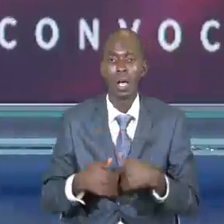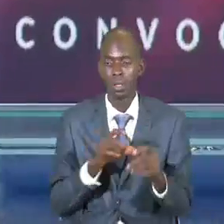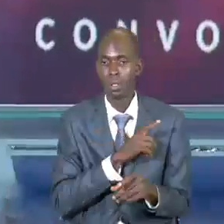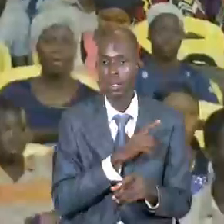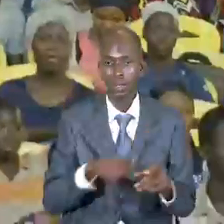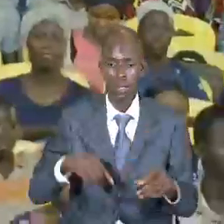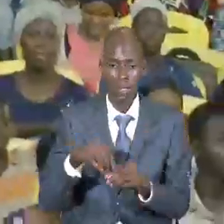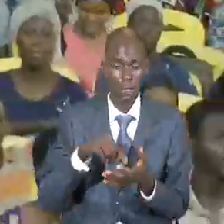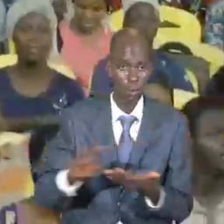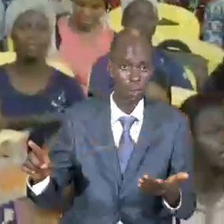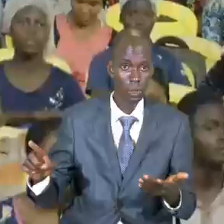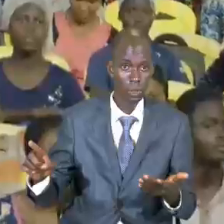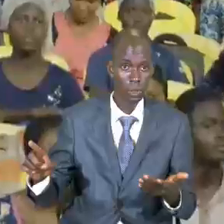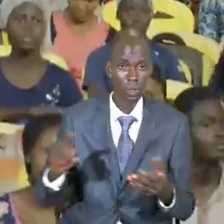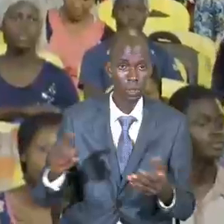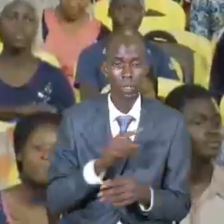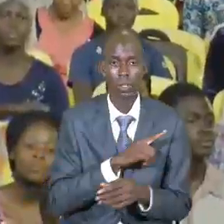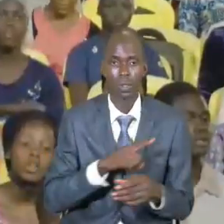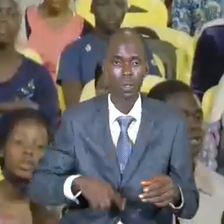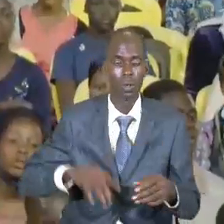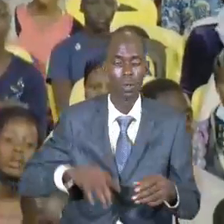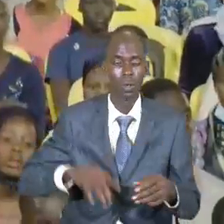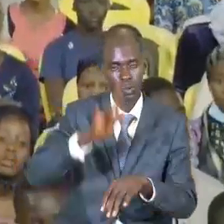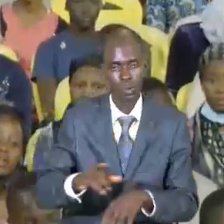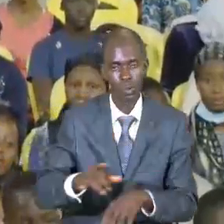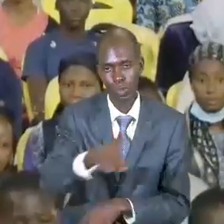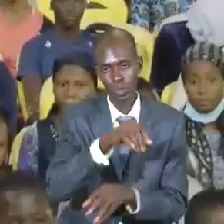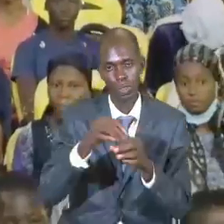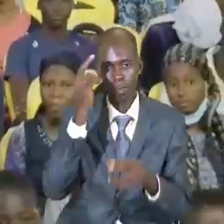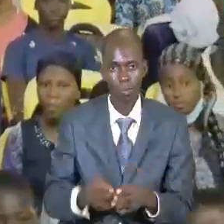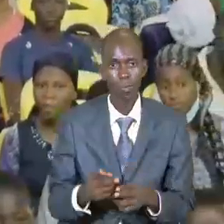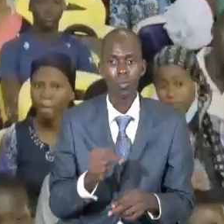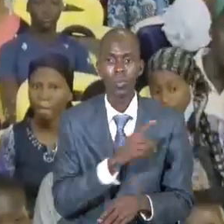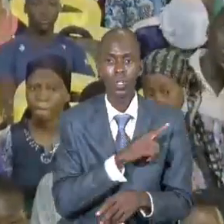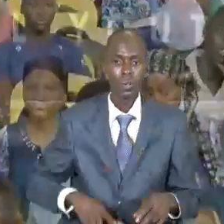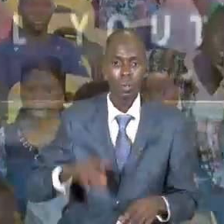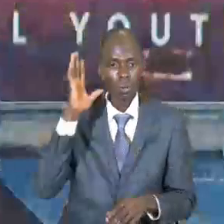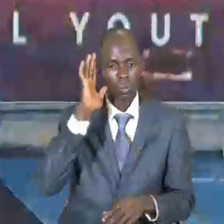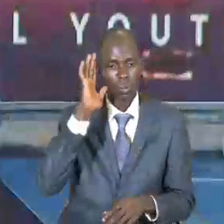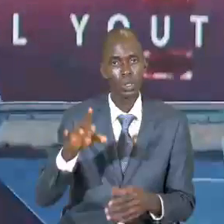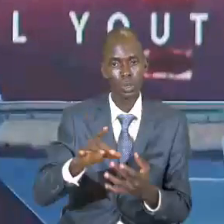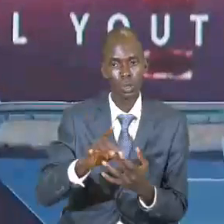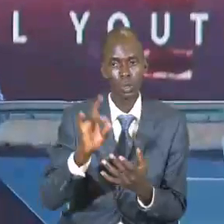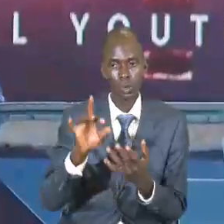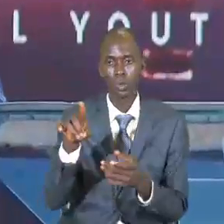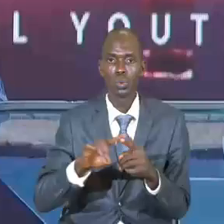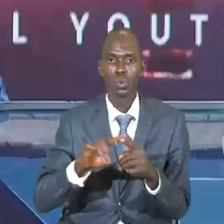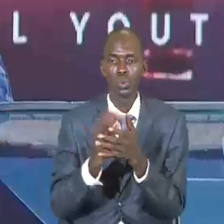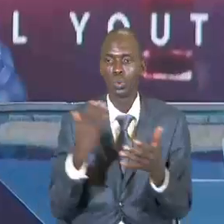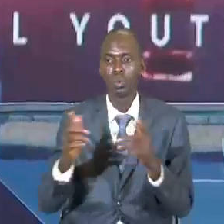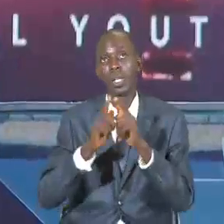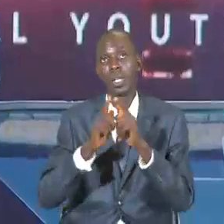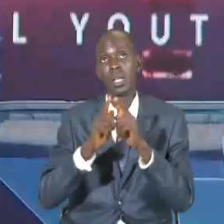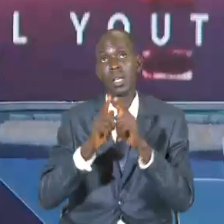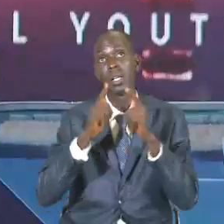upon you, and the Lord will choose you to do something great, something marvelous, something